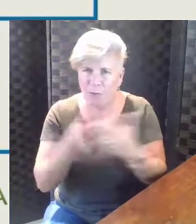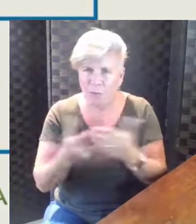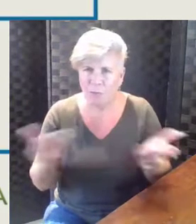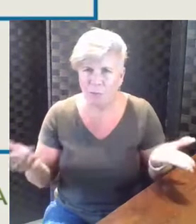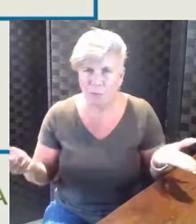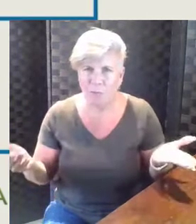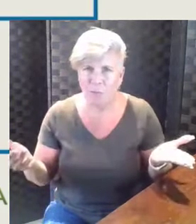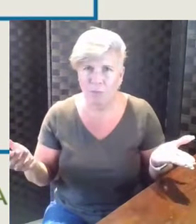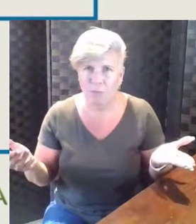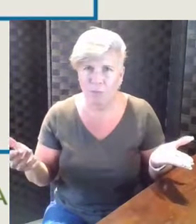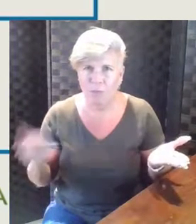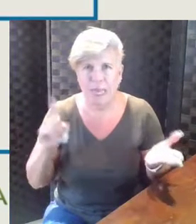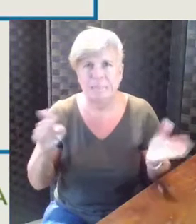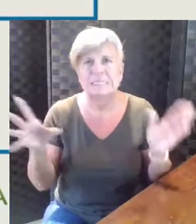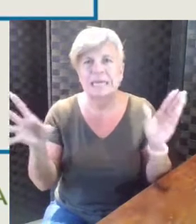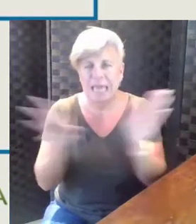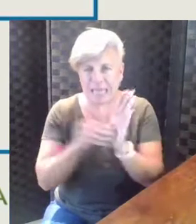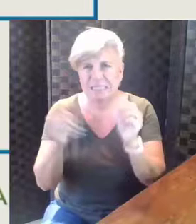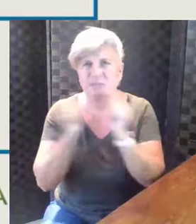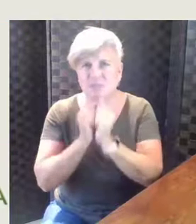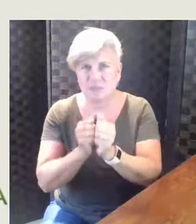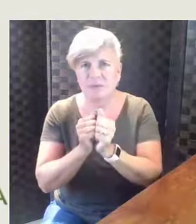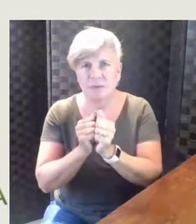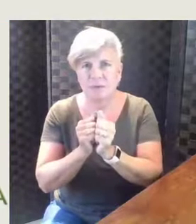whole? I need to add them together.